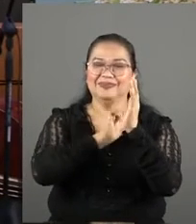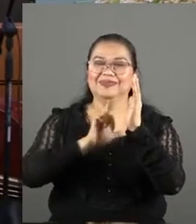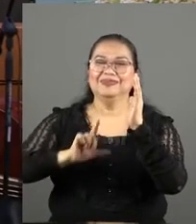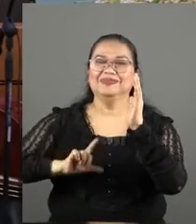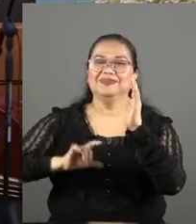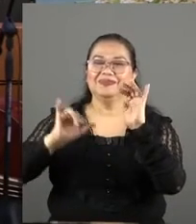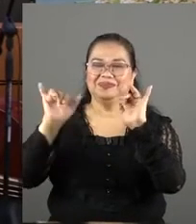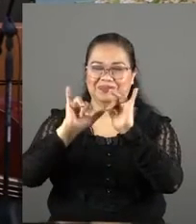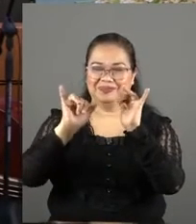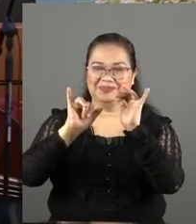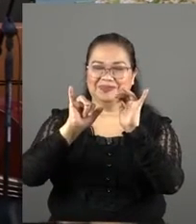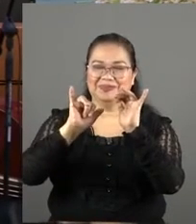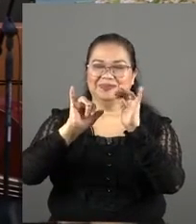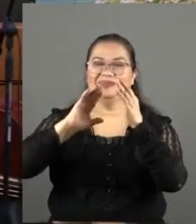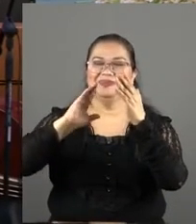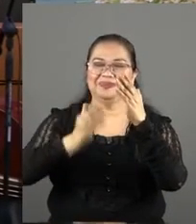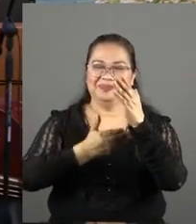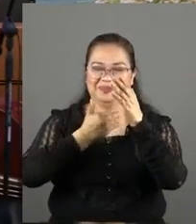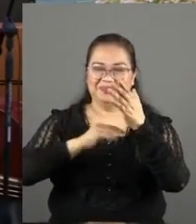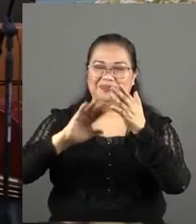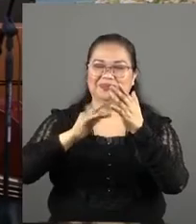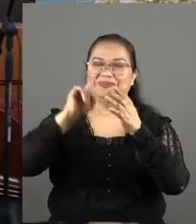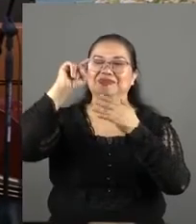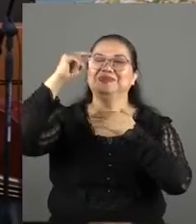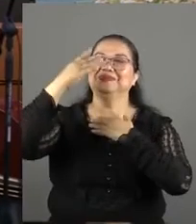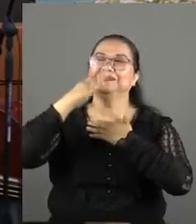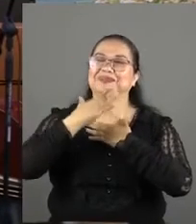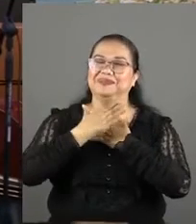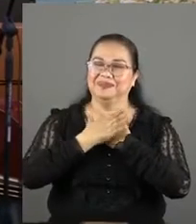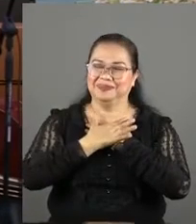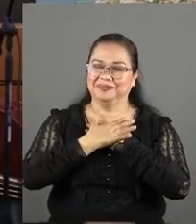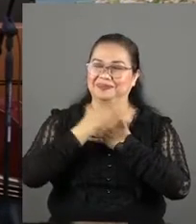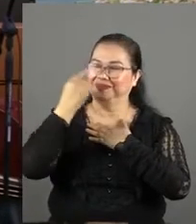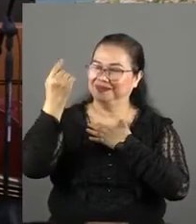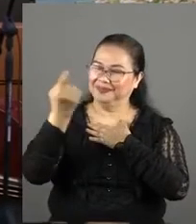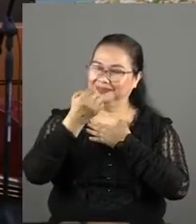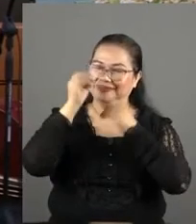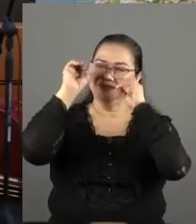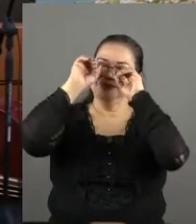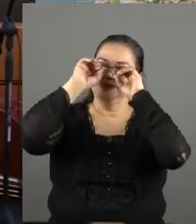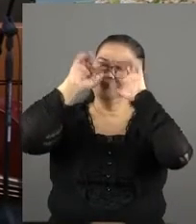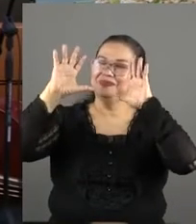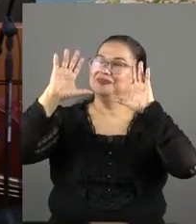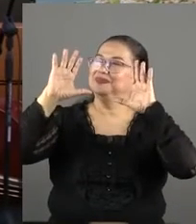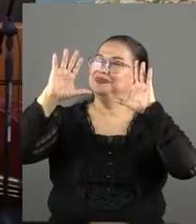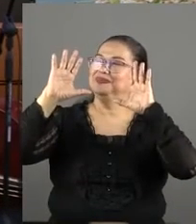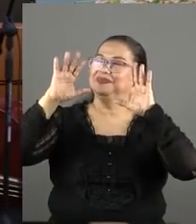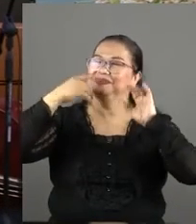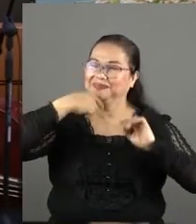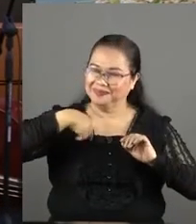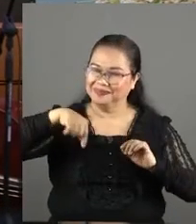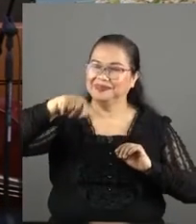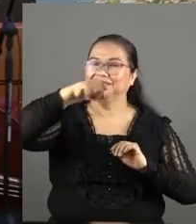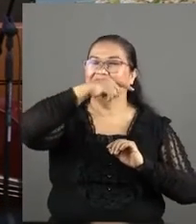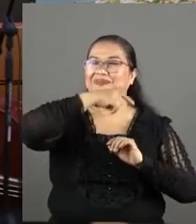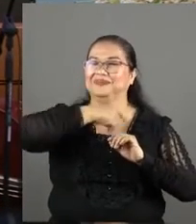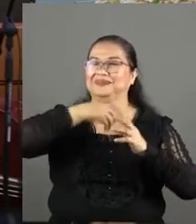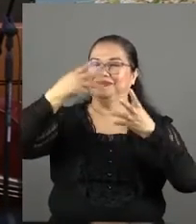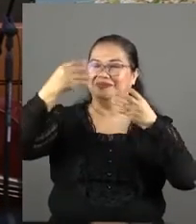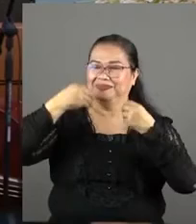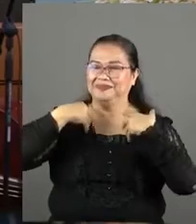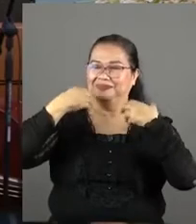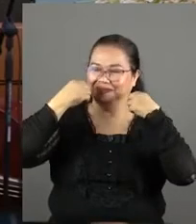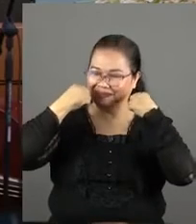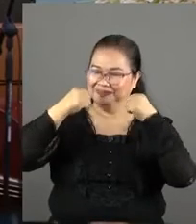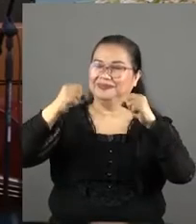just as our choir sang, may your grace always amaze us. May it give us the strength to